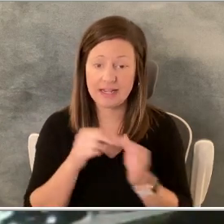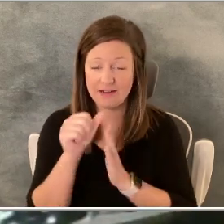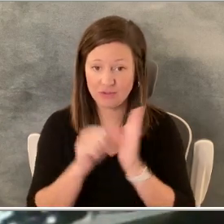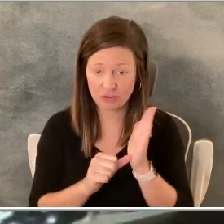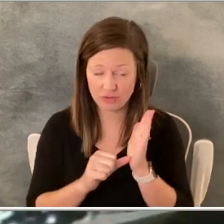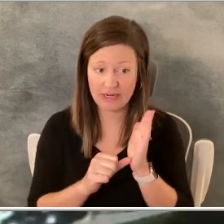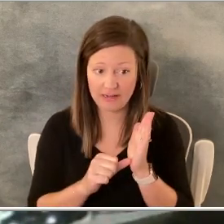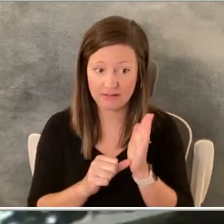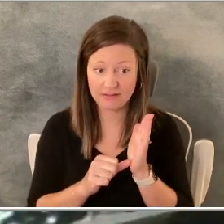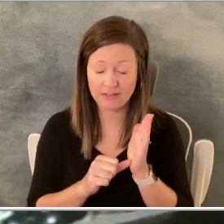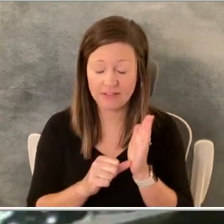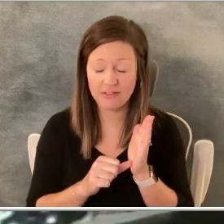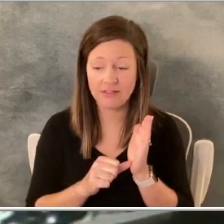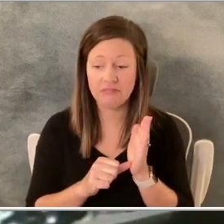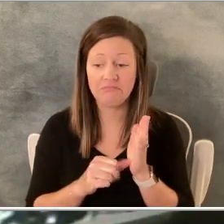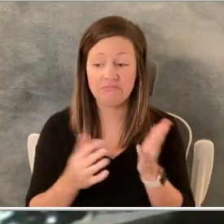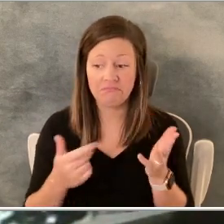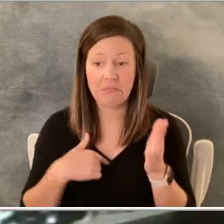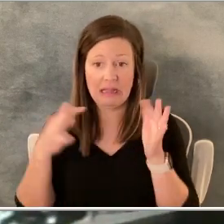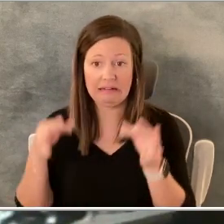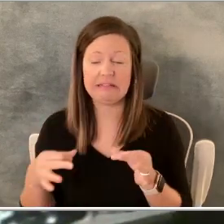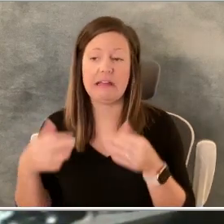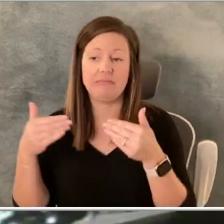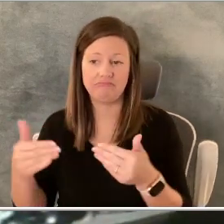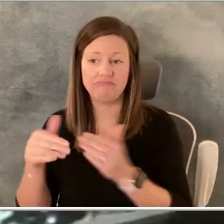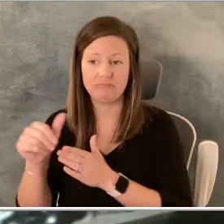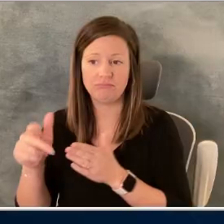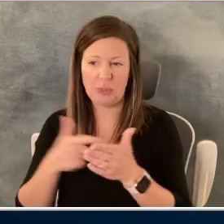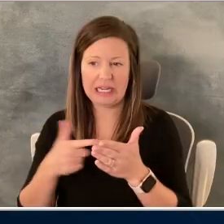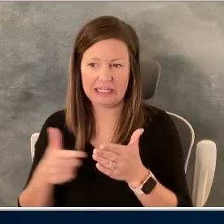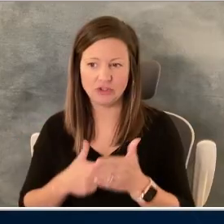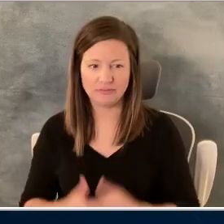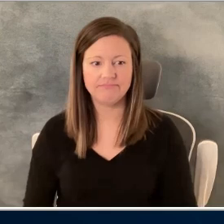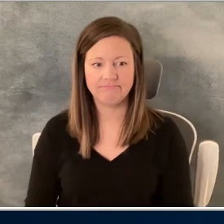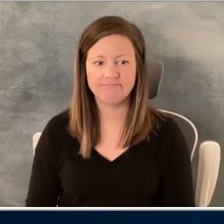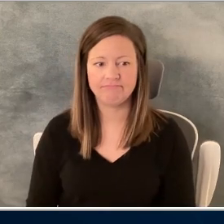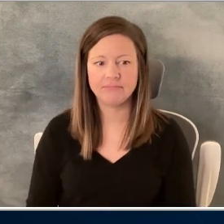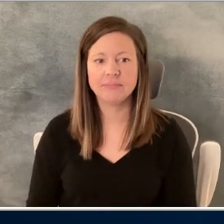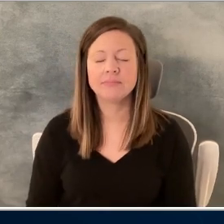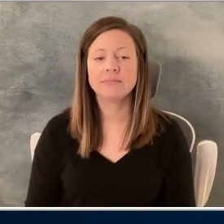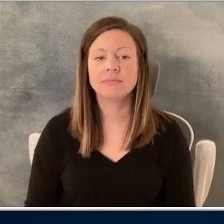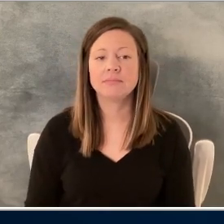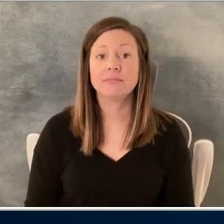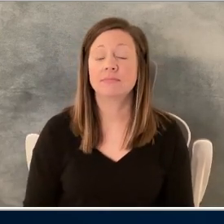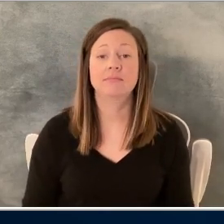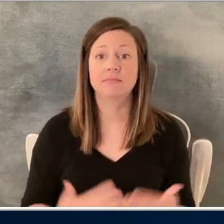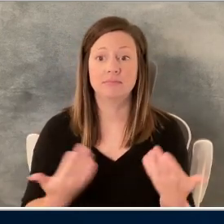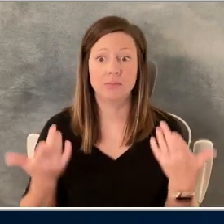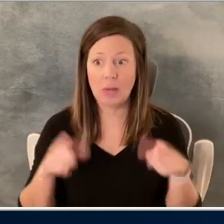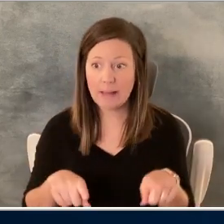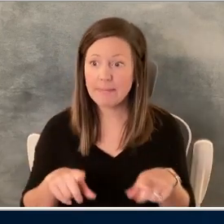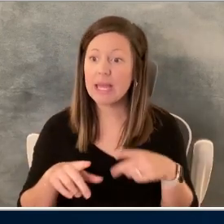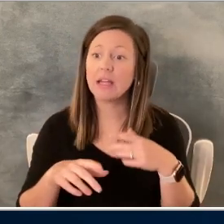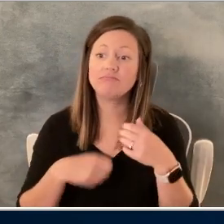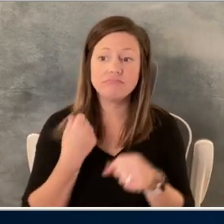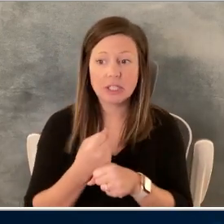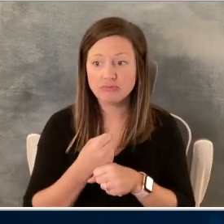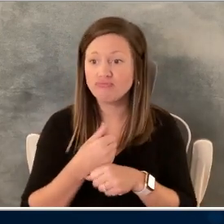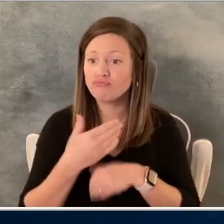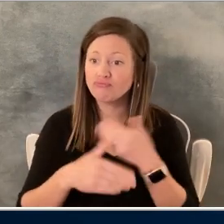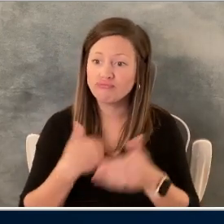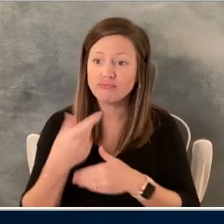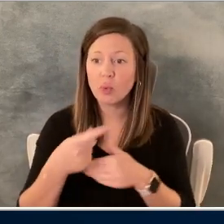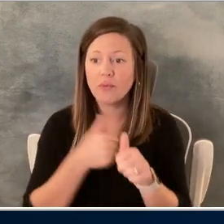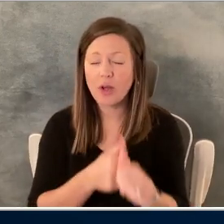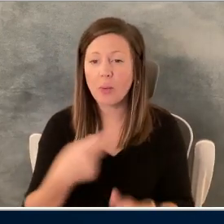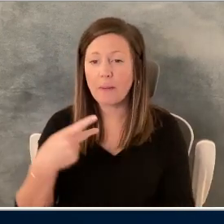time, to go for radiation. So as years went by, you were getting follow-ups, tracking your PSA level. Yeah. When did your doctor suggest